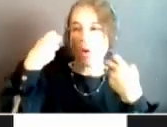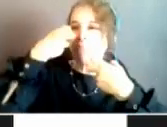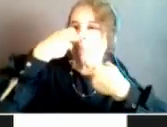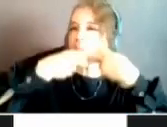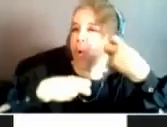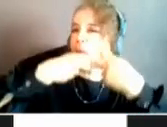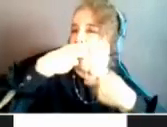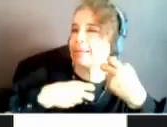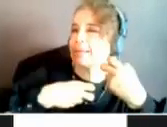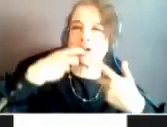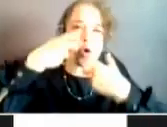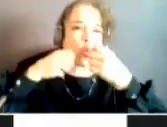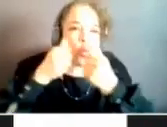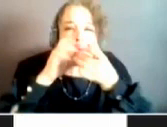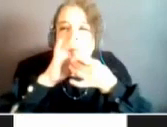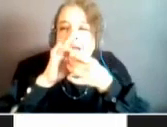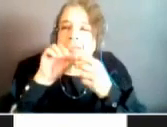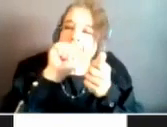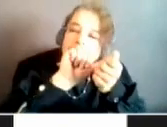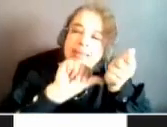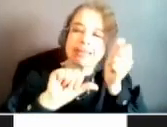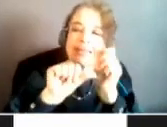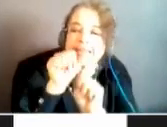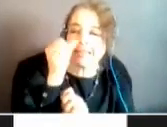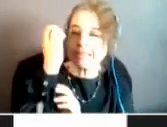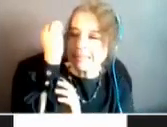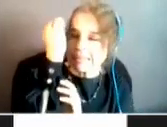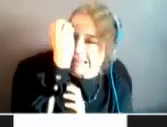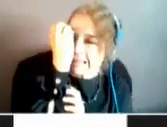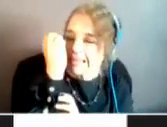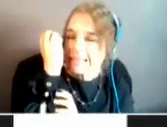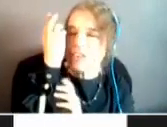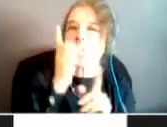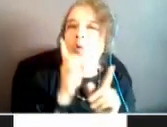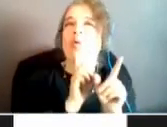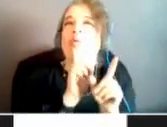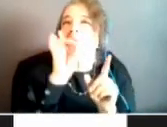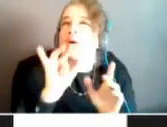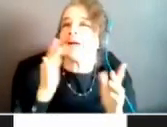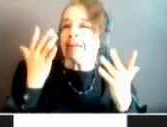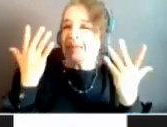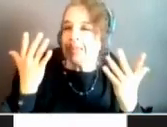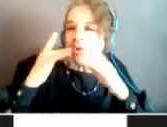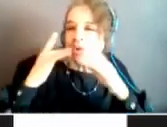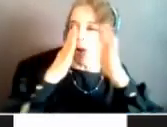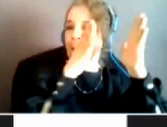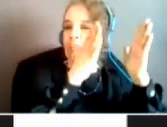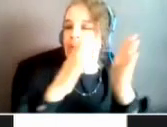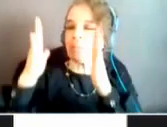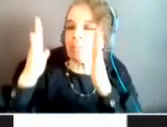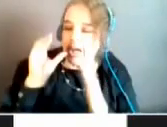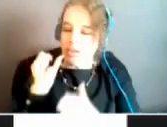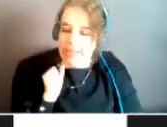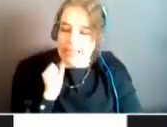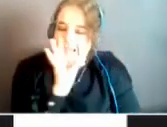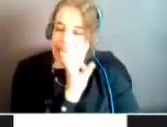or issues related to suicidal thinking, and to really, you know, prepare staff in